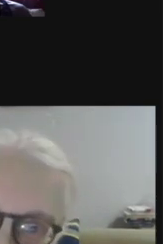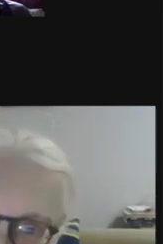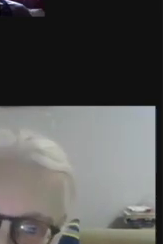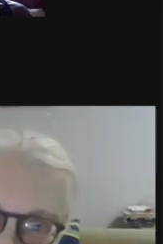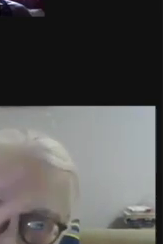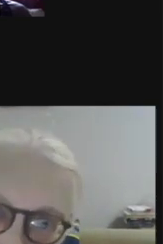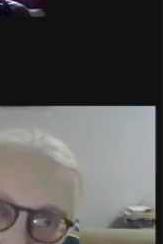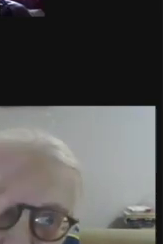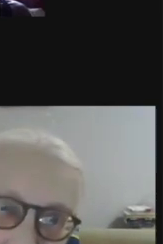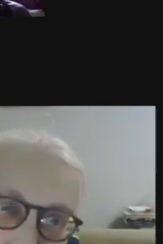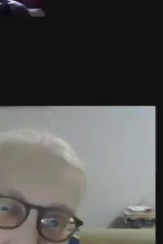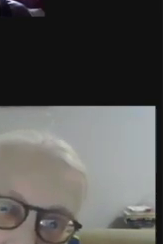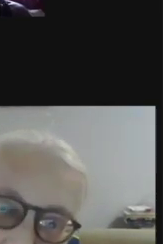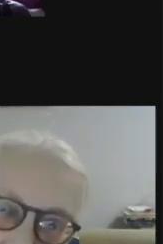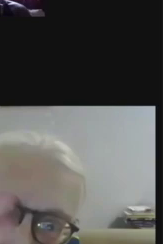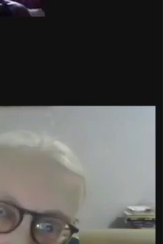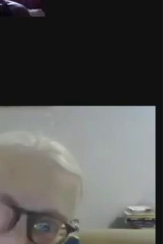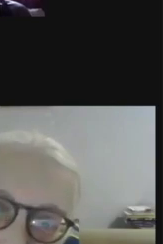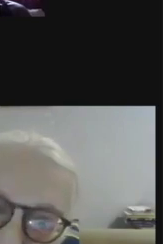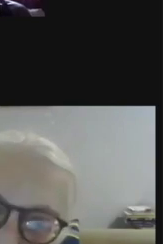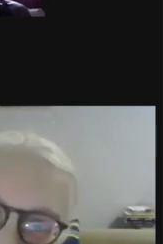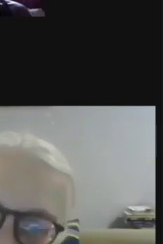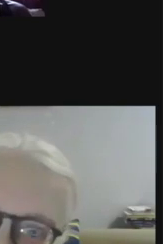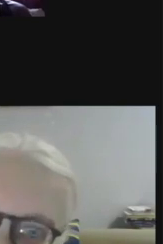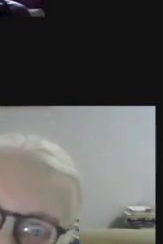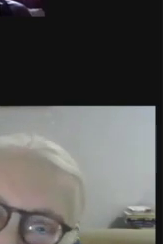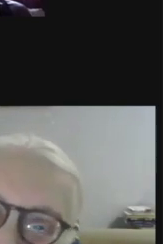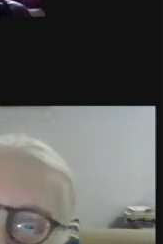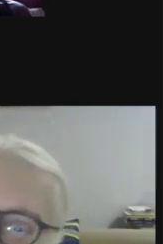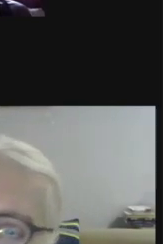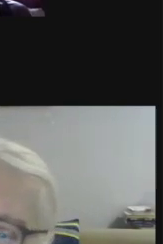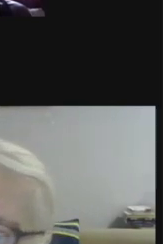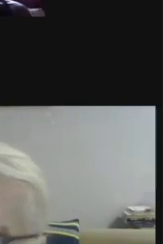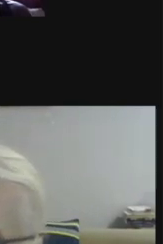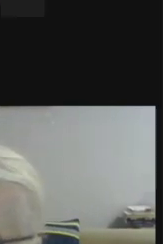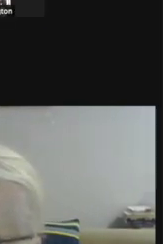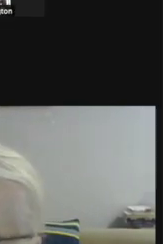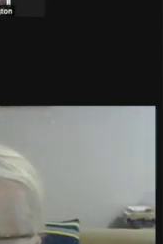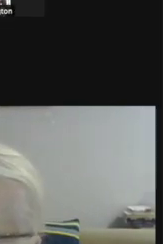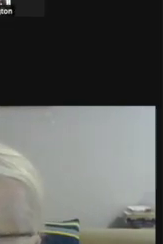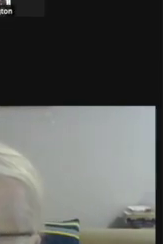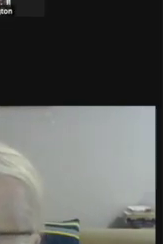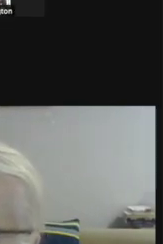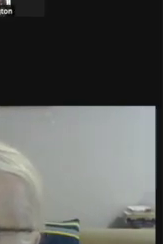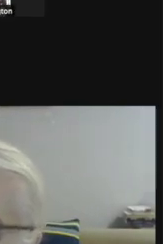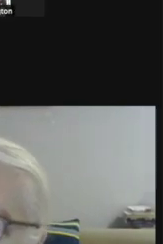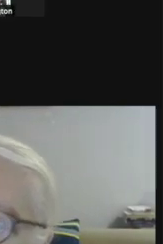everybody. See you next time. Bye. Bye. Bye. Bye. Bye.